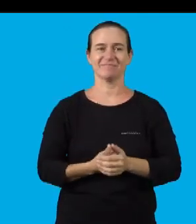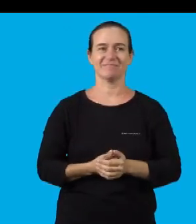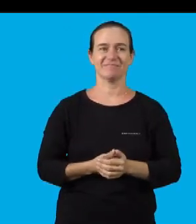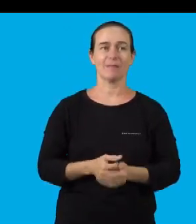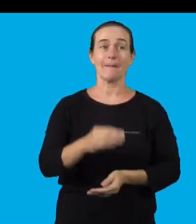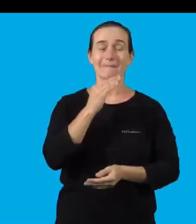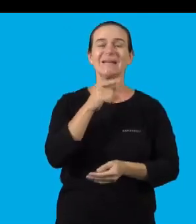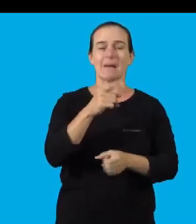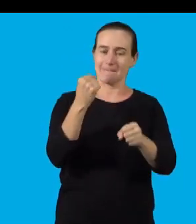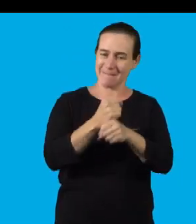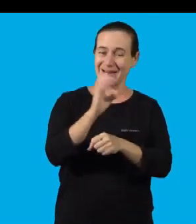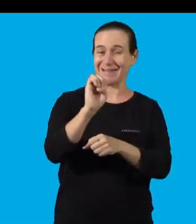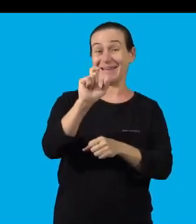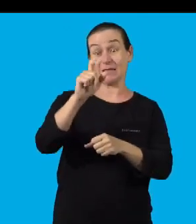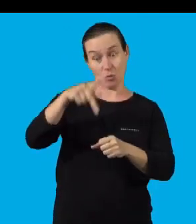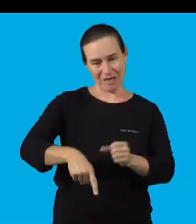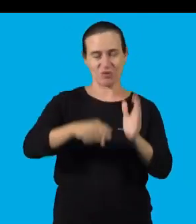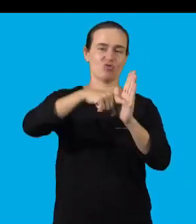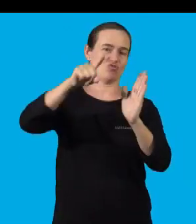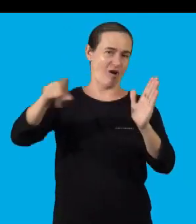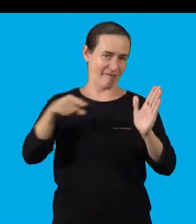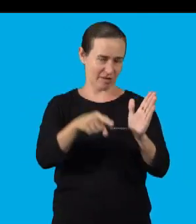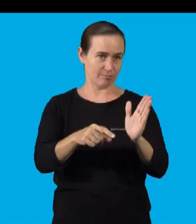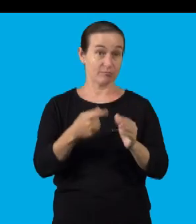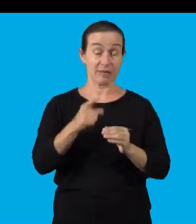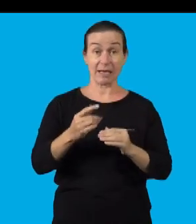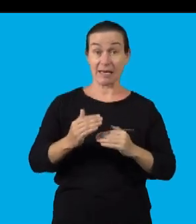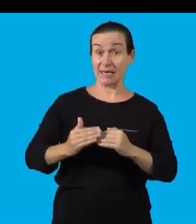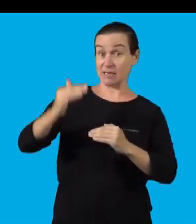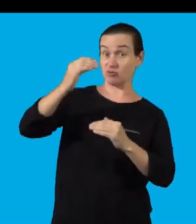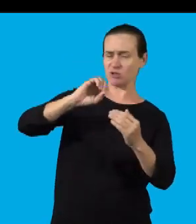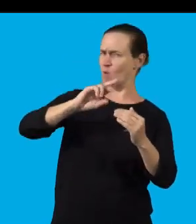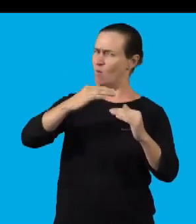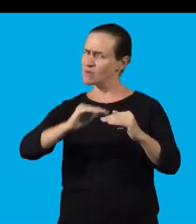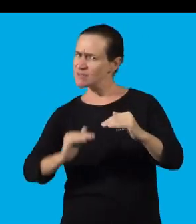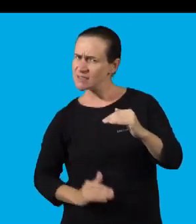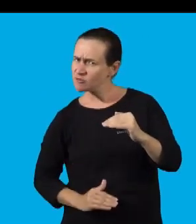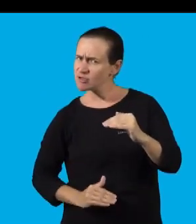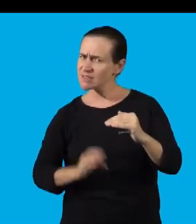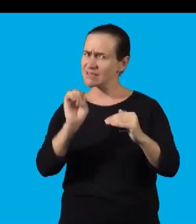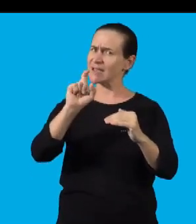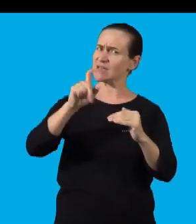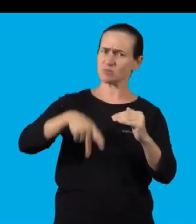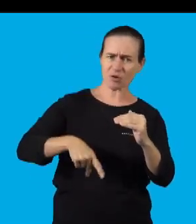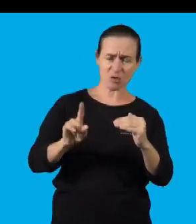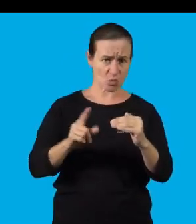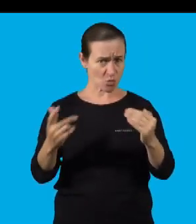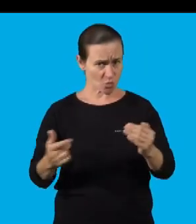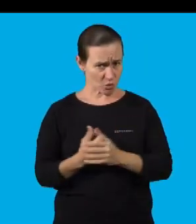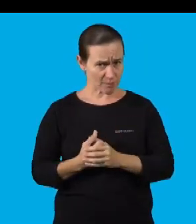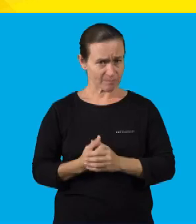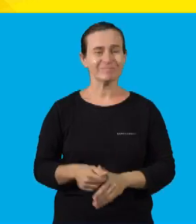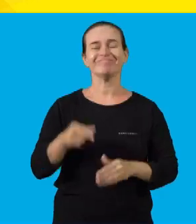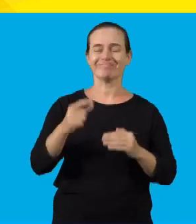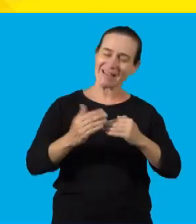the exponent, making this an exponential graph. Now, is it an increasing exponential or a decreasing exponential?